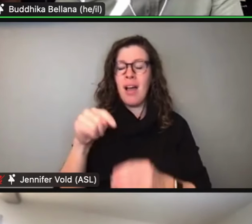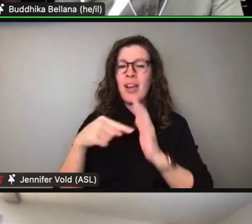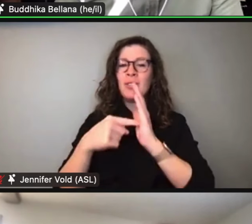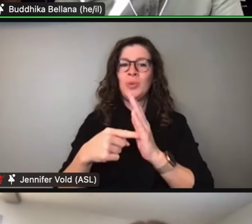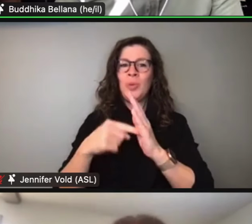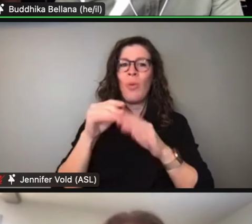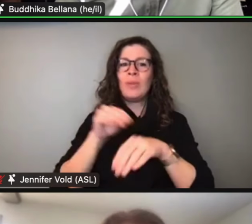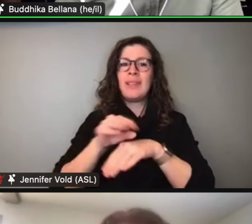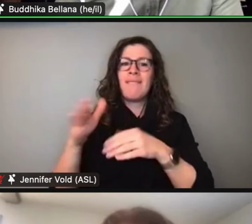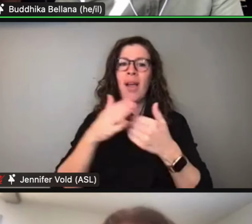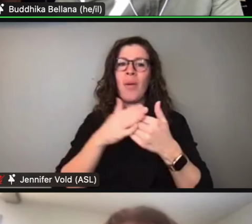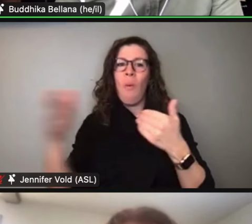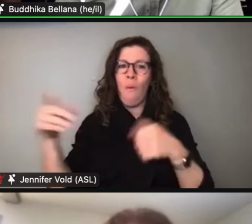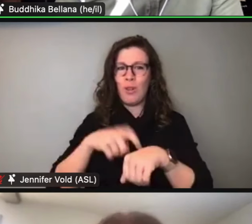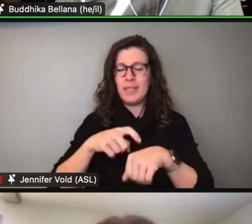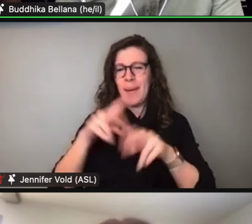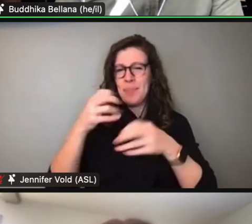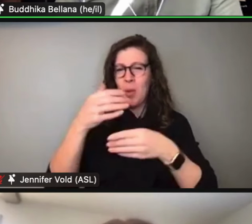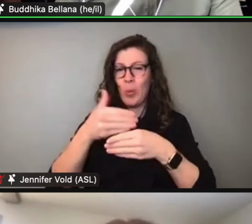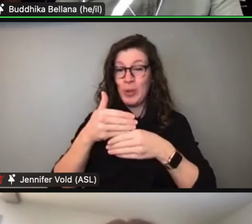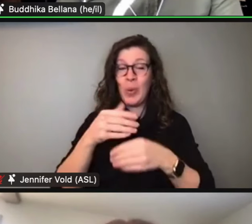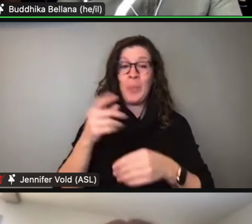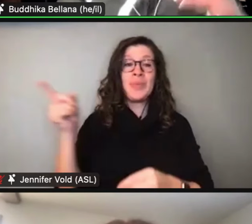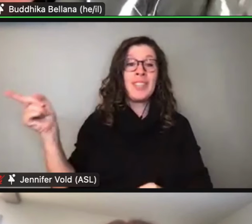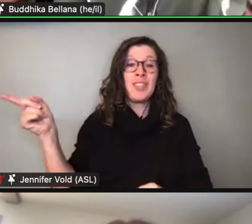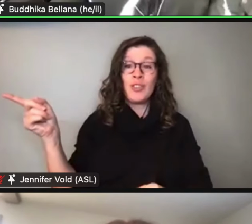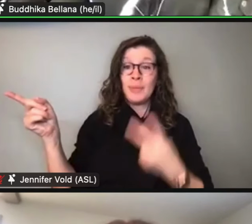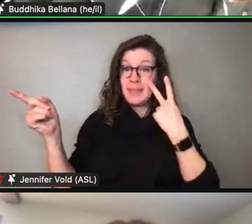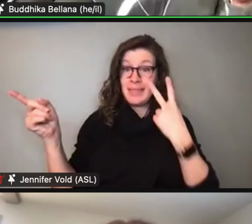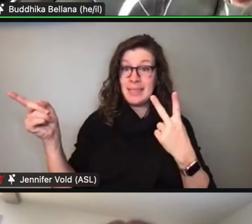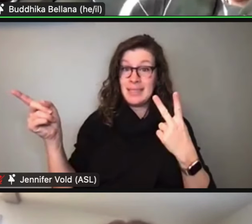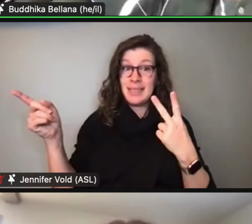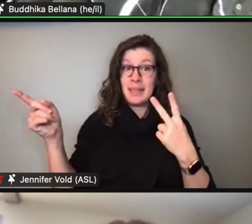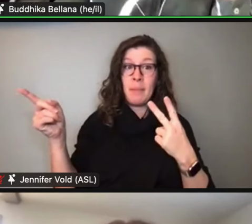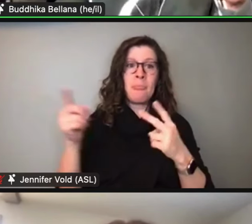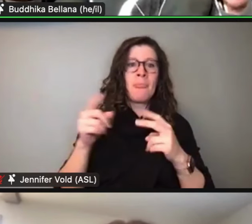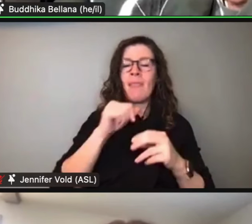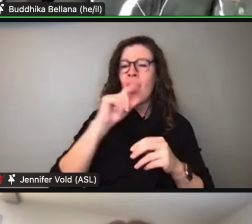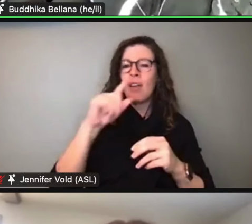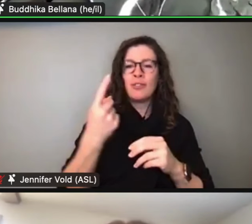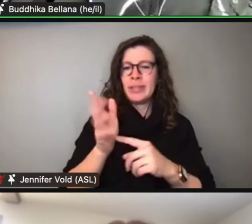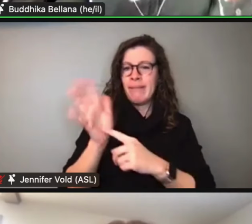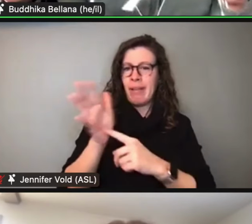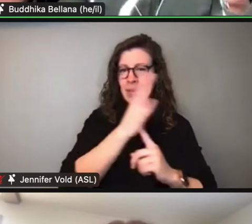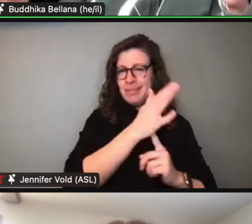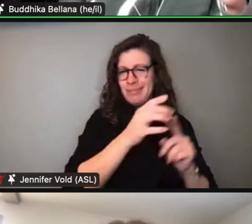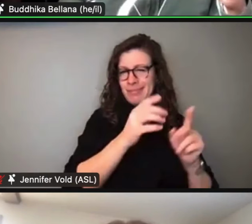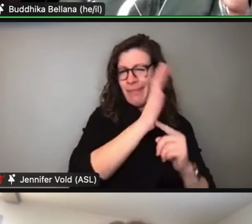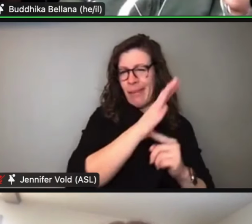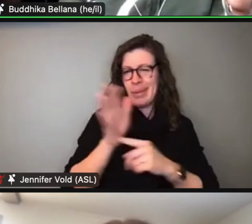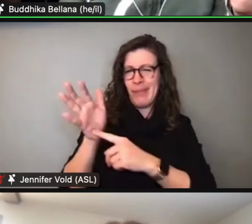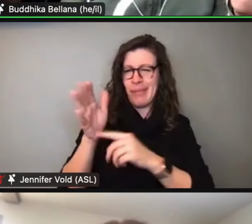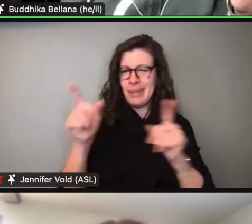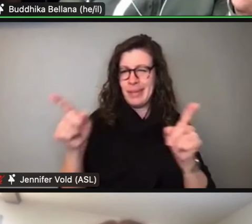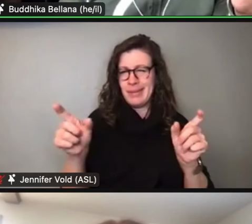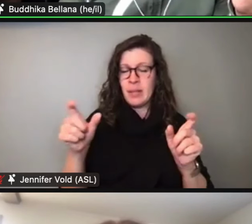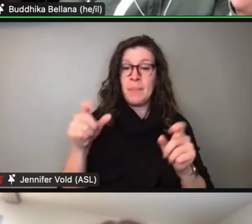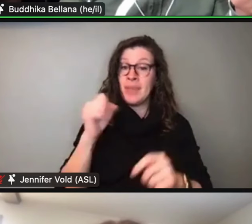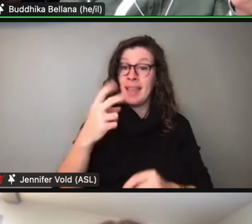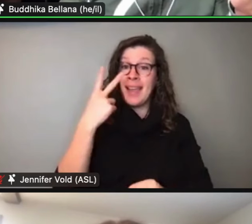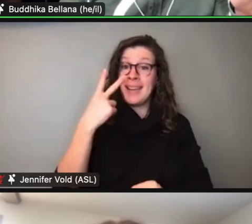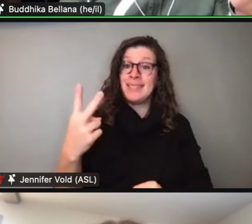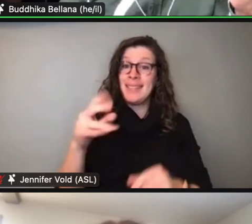time. So here you can kind of see, rather than just looking at the 5 minutes averaged overall, you can see